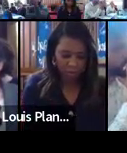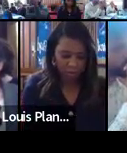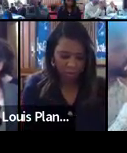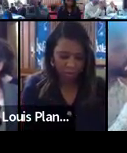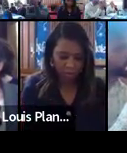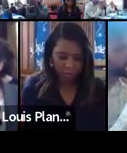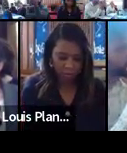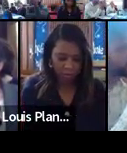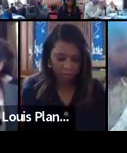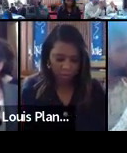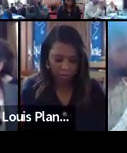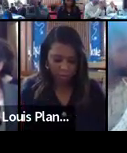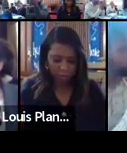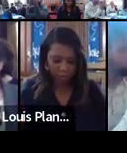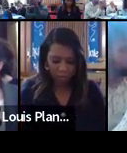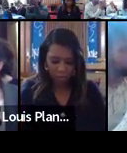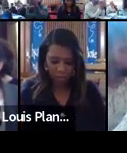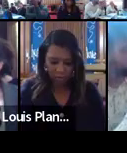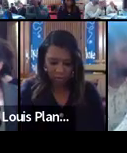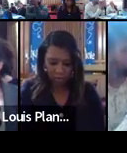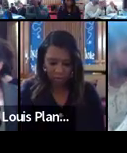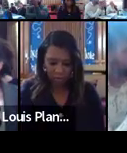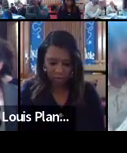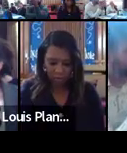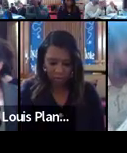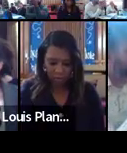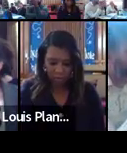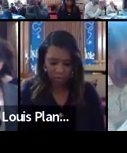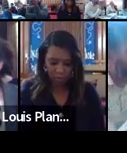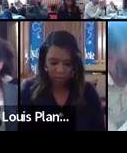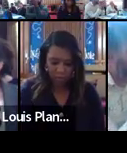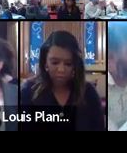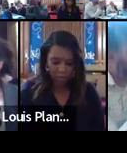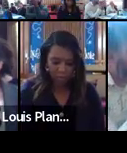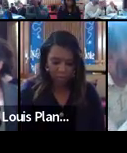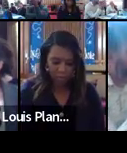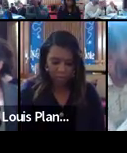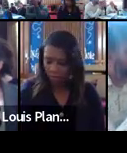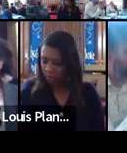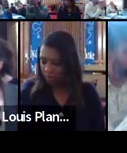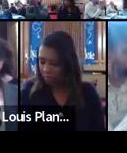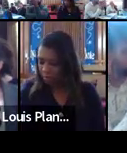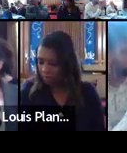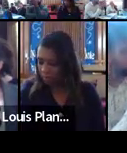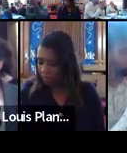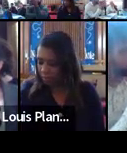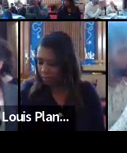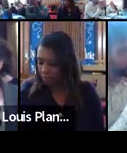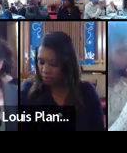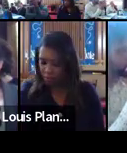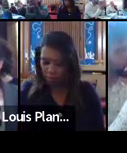plan also included not just what the work of Northside Community Housing, but it included the work